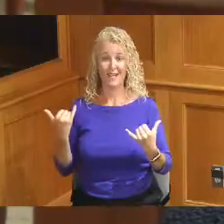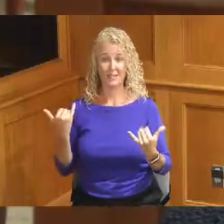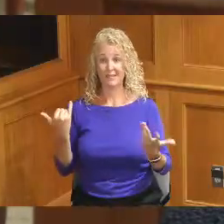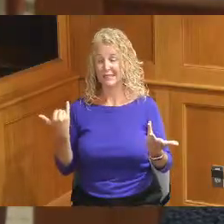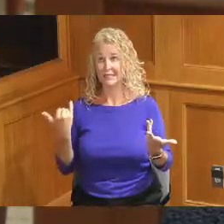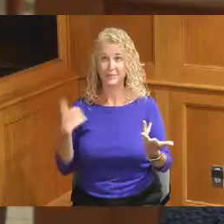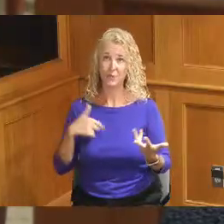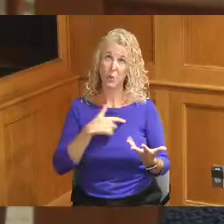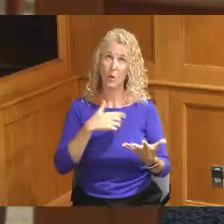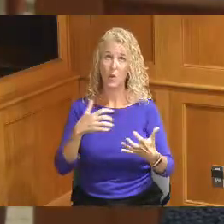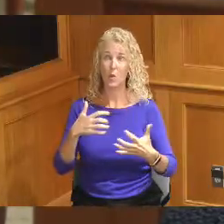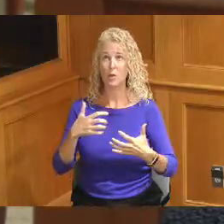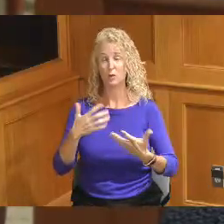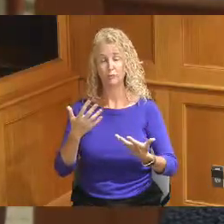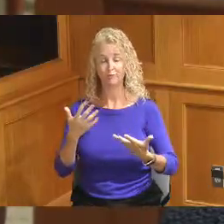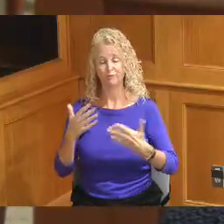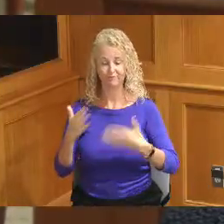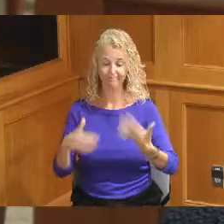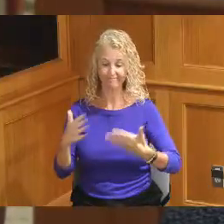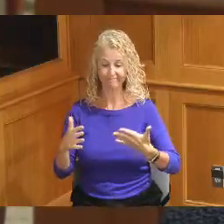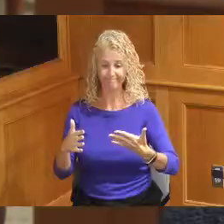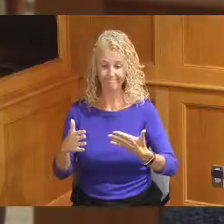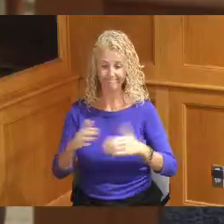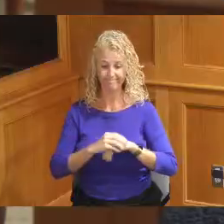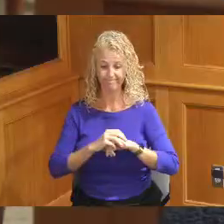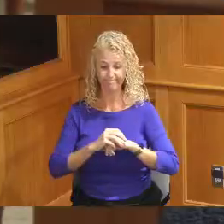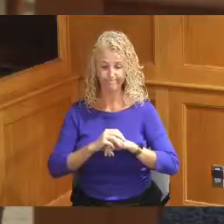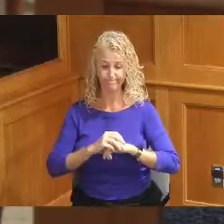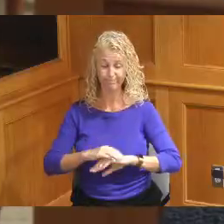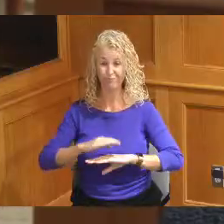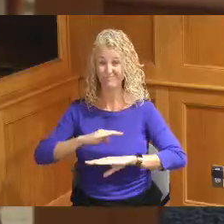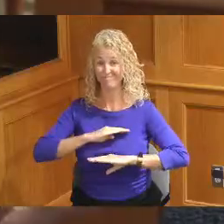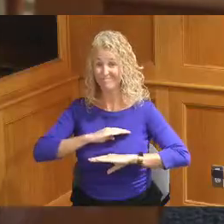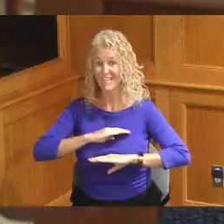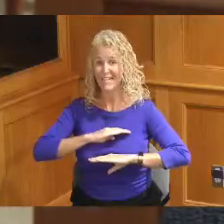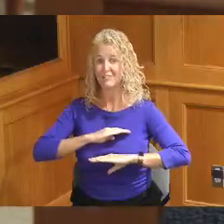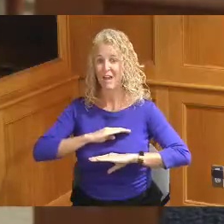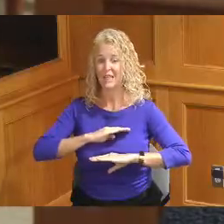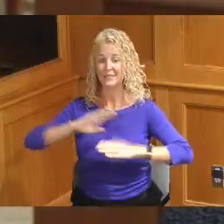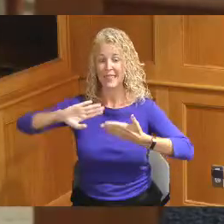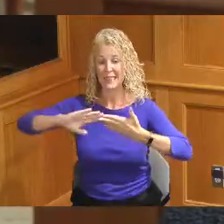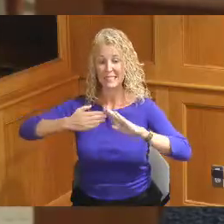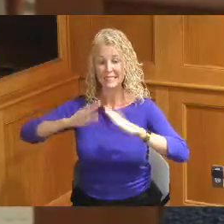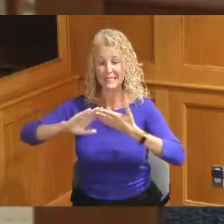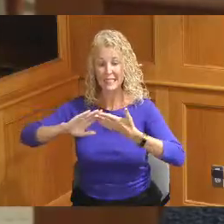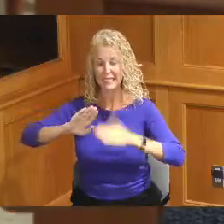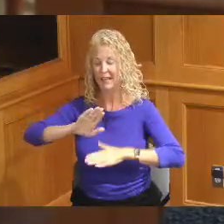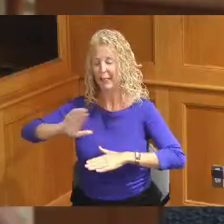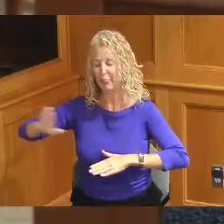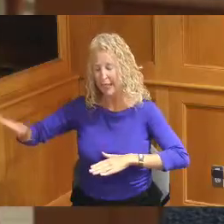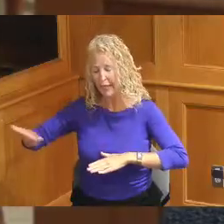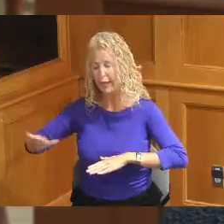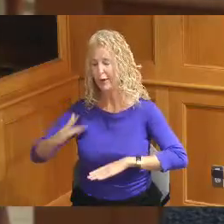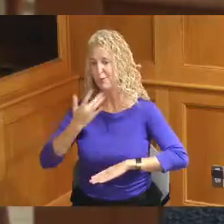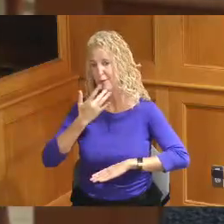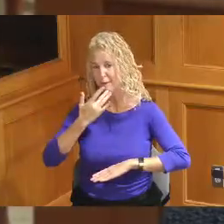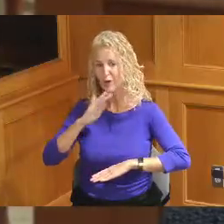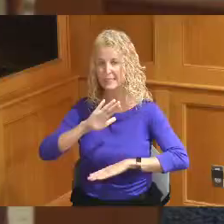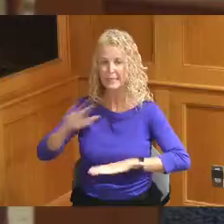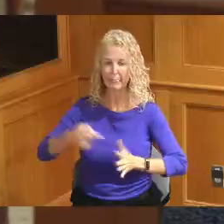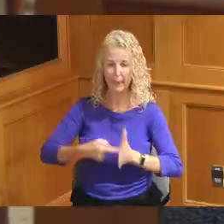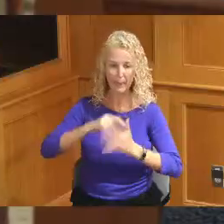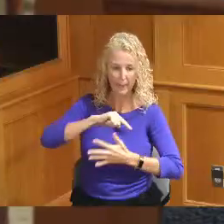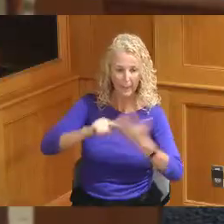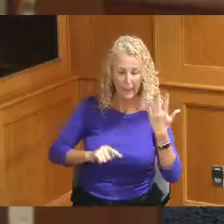just making sure that we are listening to the cities, what their input is,